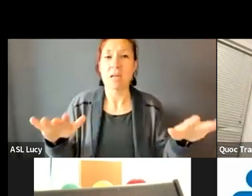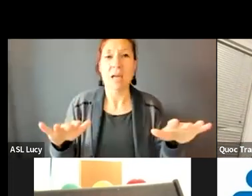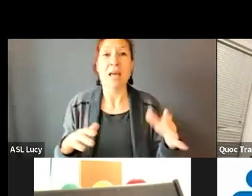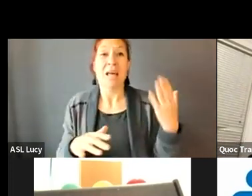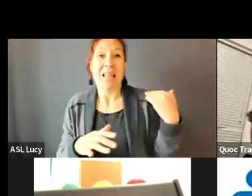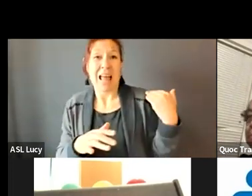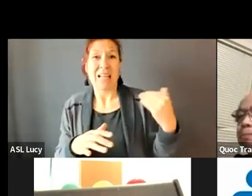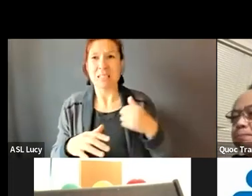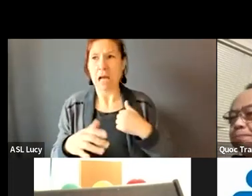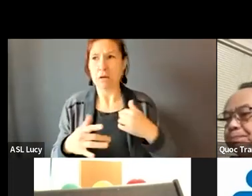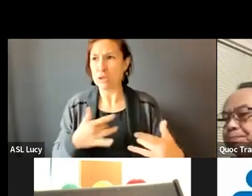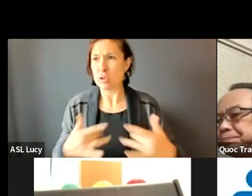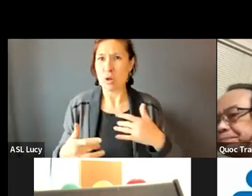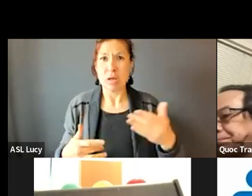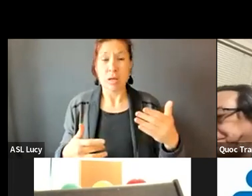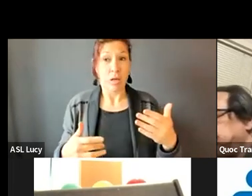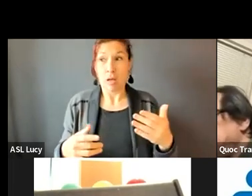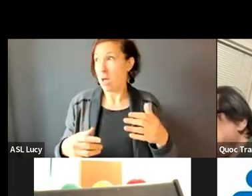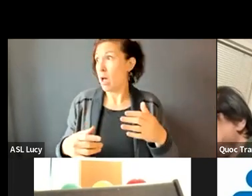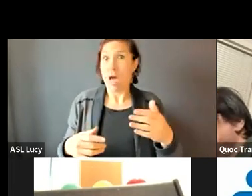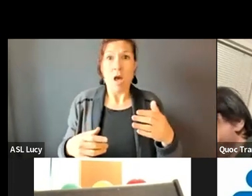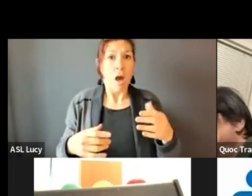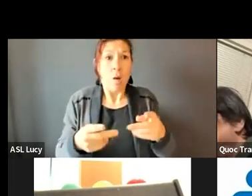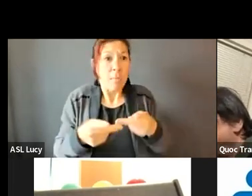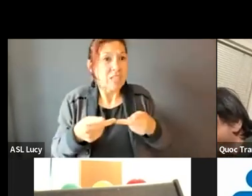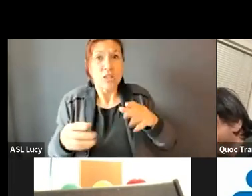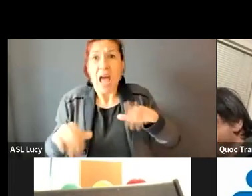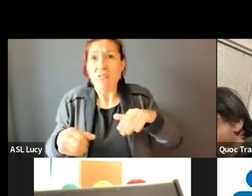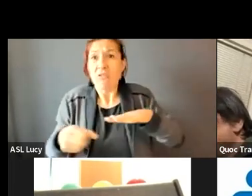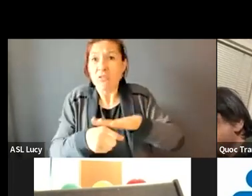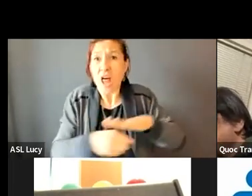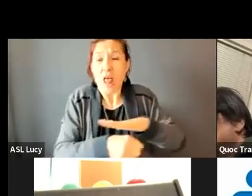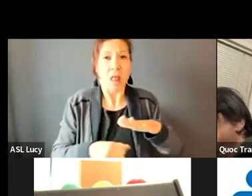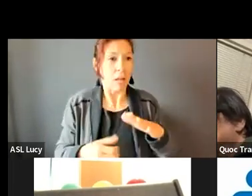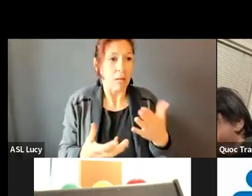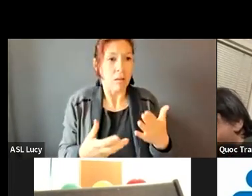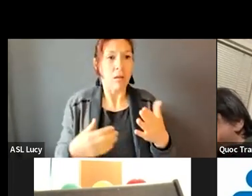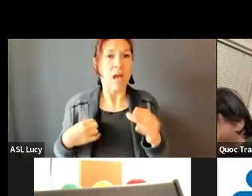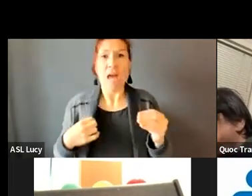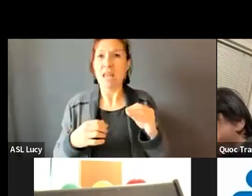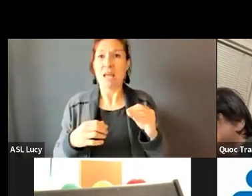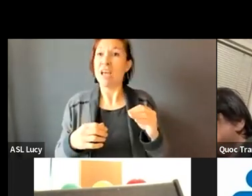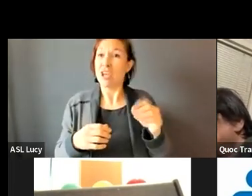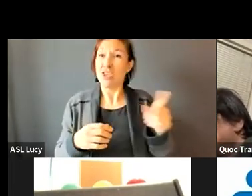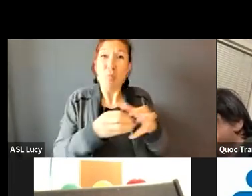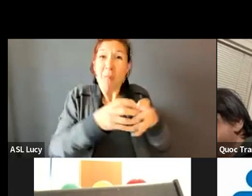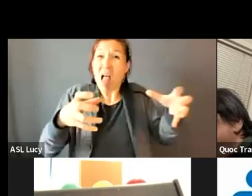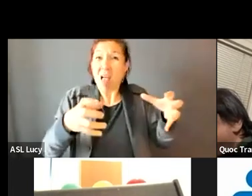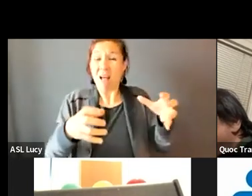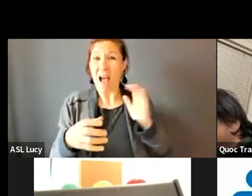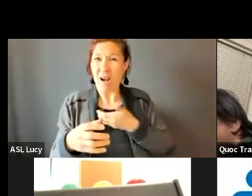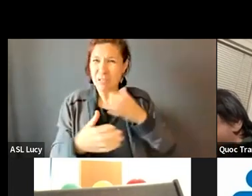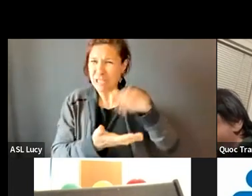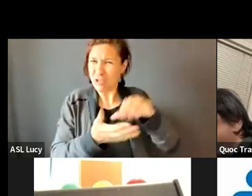hiring positions that we couldn't fill and building out a bigger Central team that would further cannibalize a